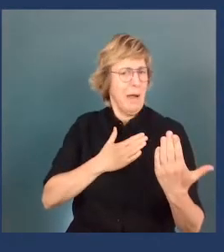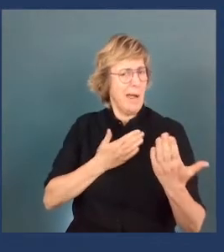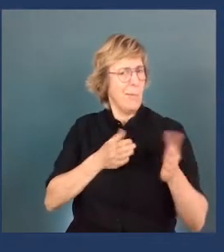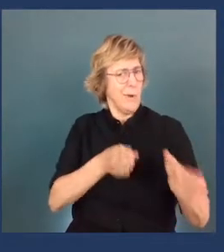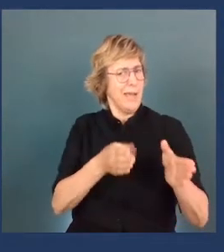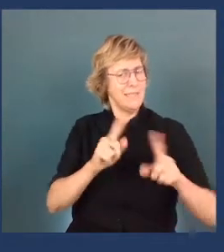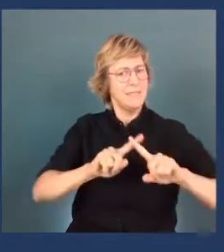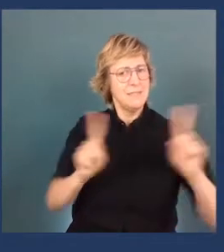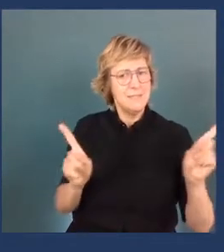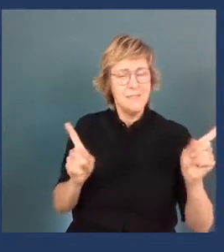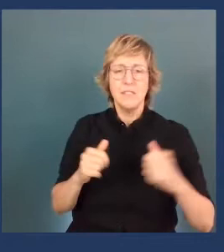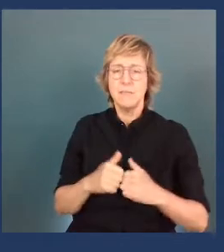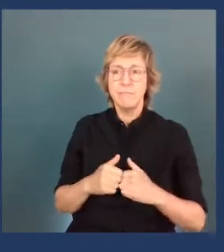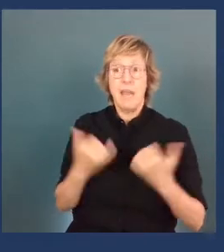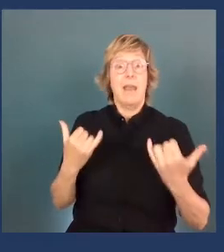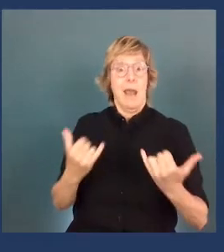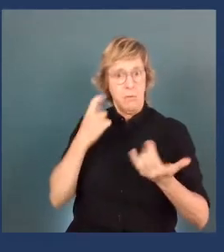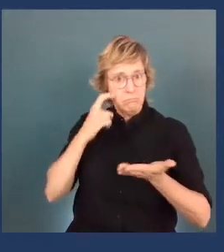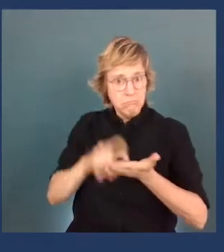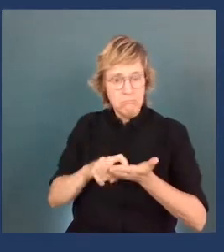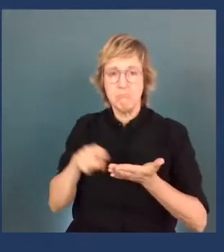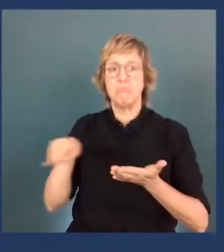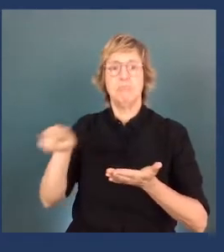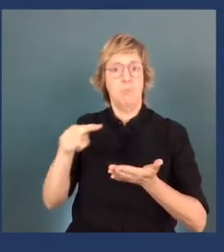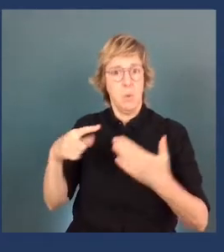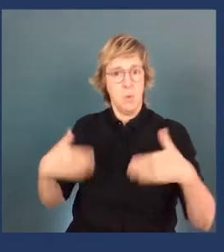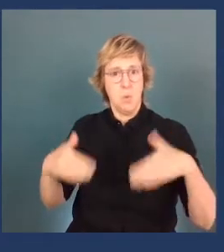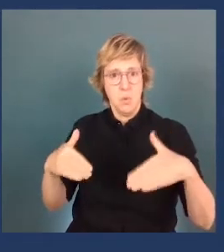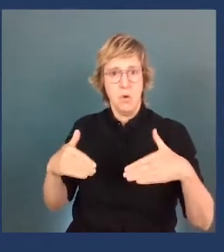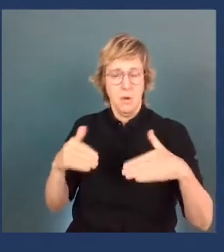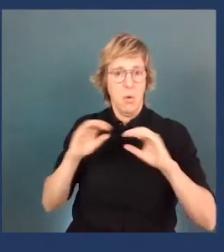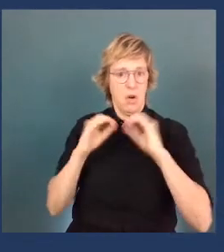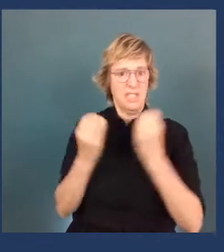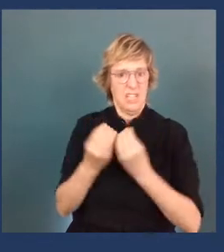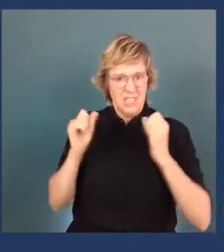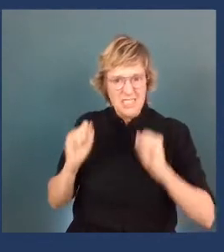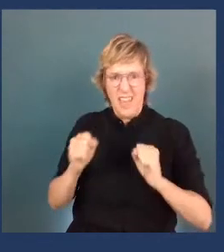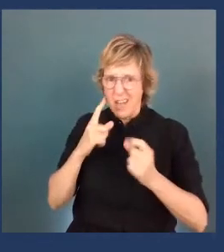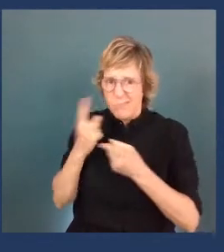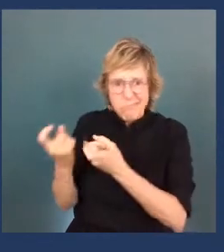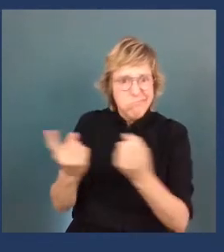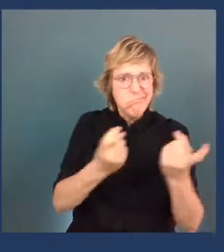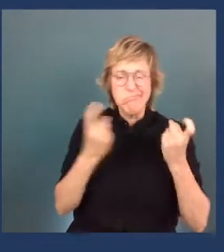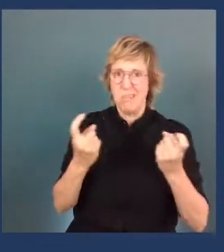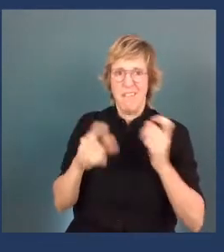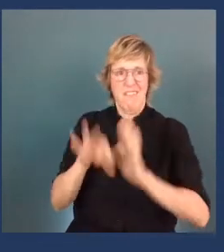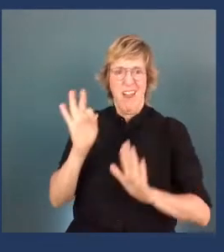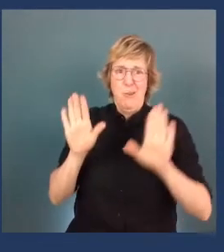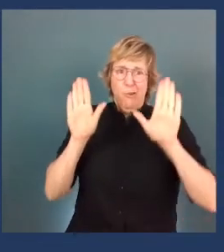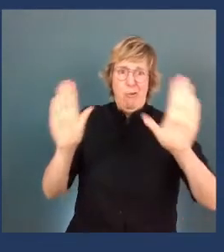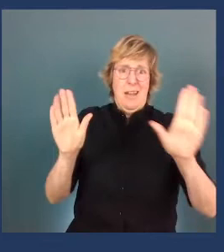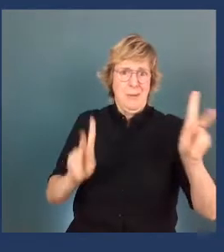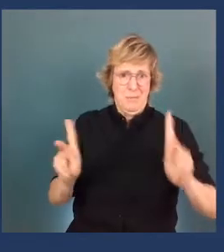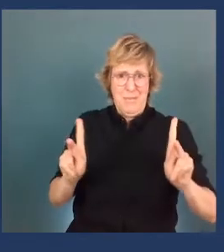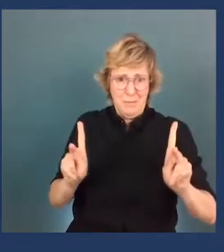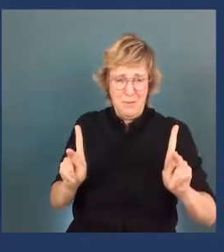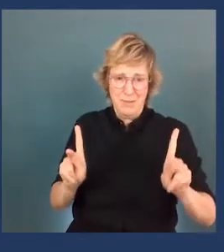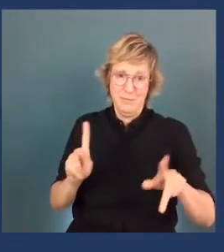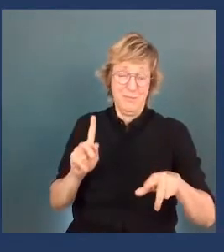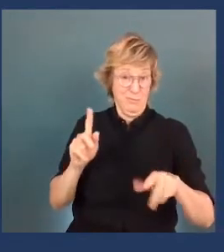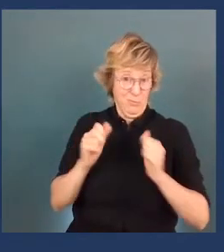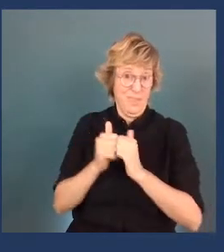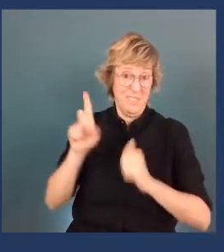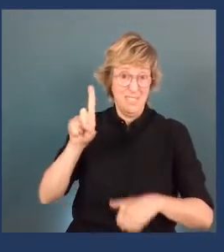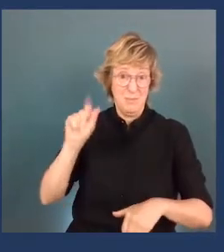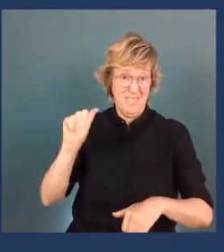effective workplace adjustments can help organisations to find and retain really great people. But when I started out, it wasn't like that.